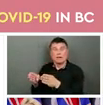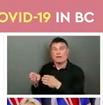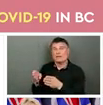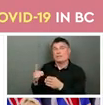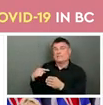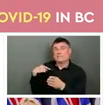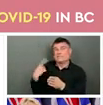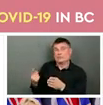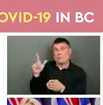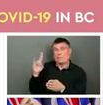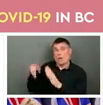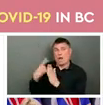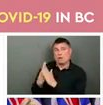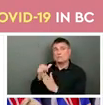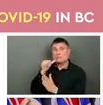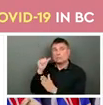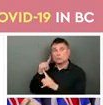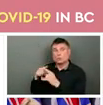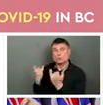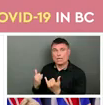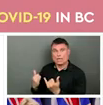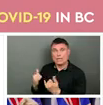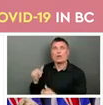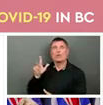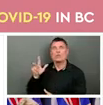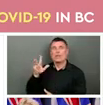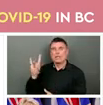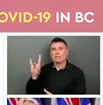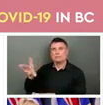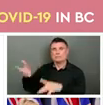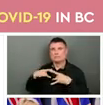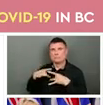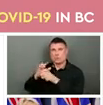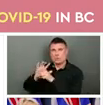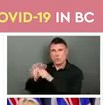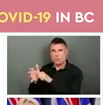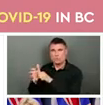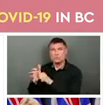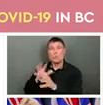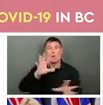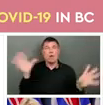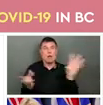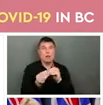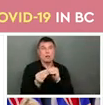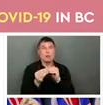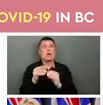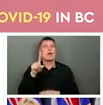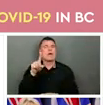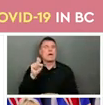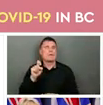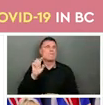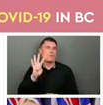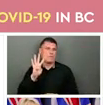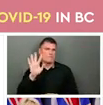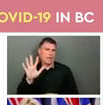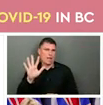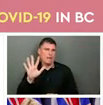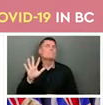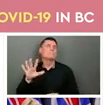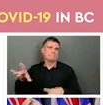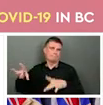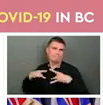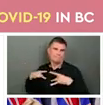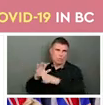hours, 38 new cases across the province. So that is 145 new cases across